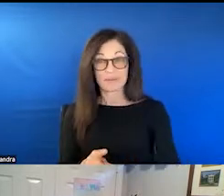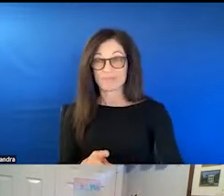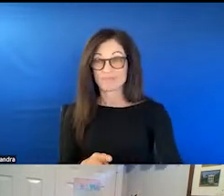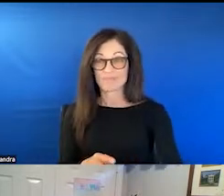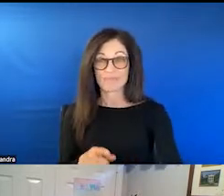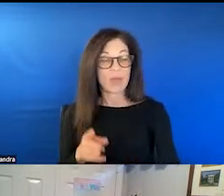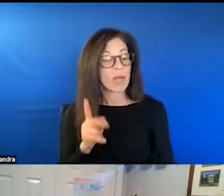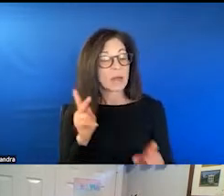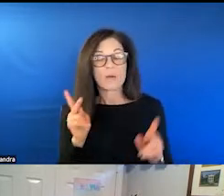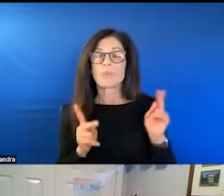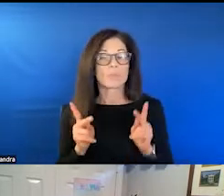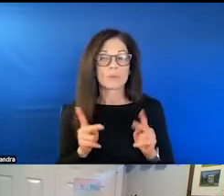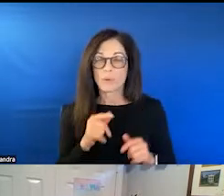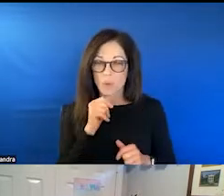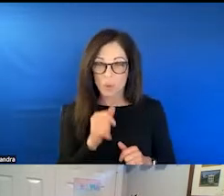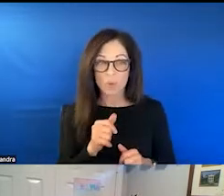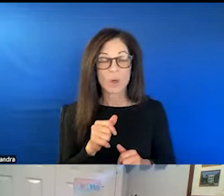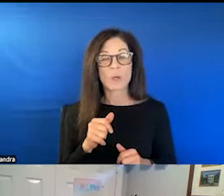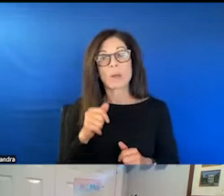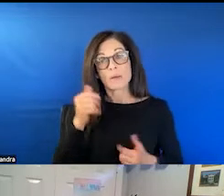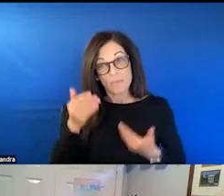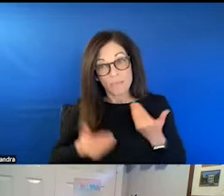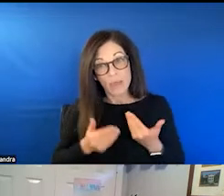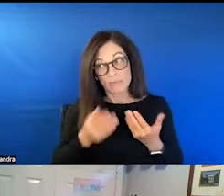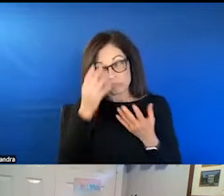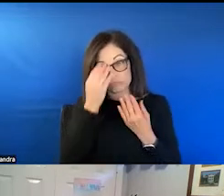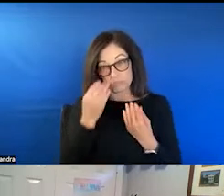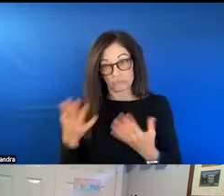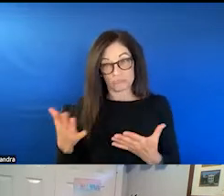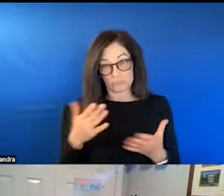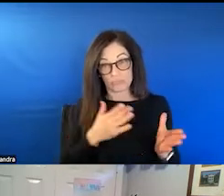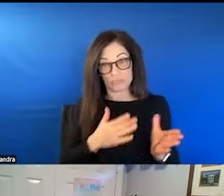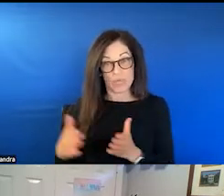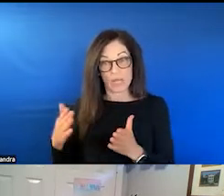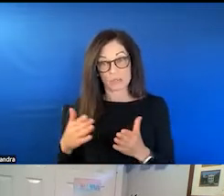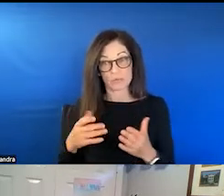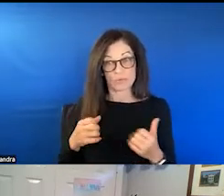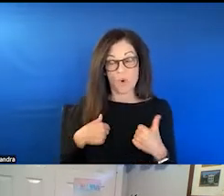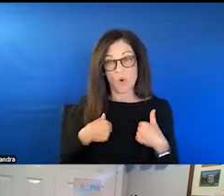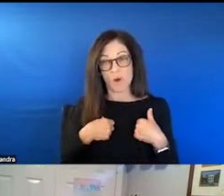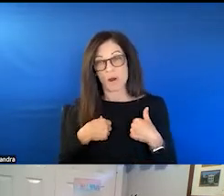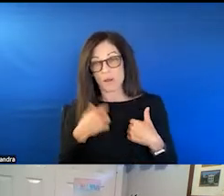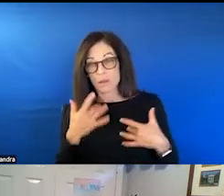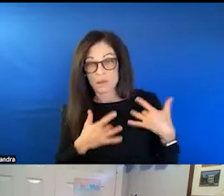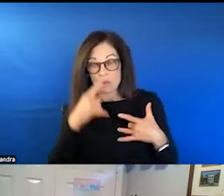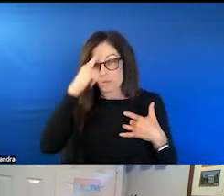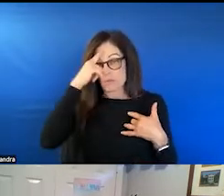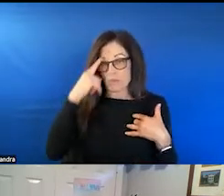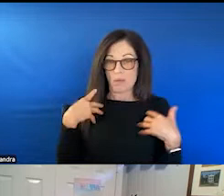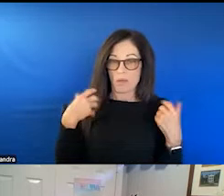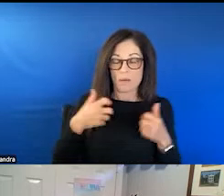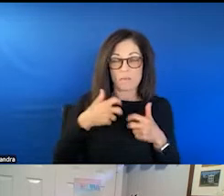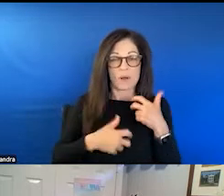who otherwise may have disclosed about their mental health issues or suicidality to now